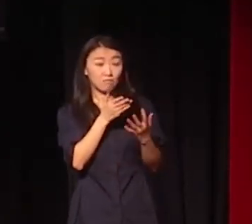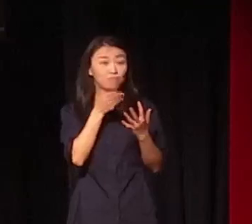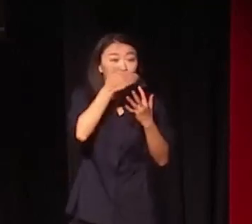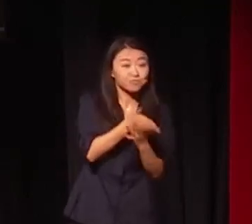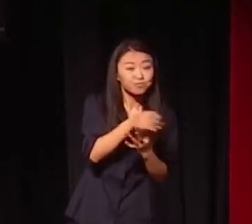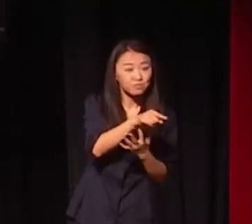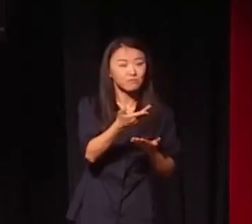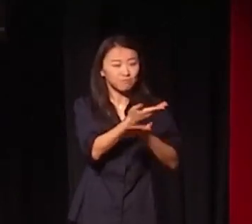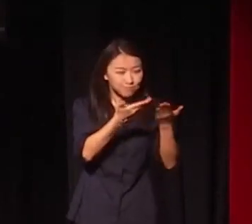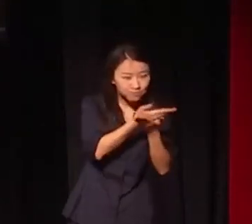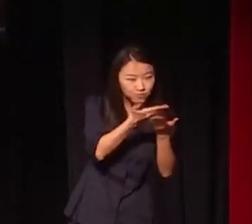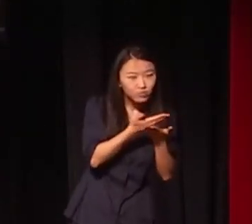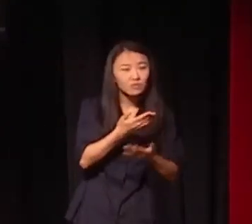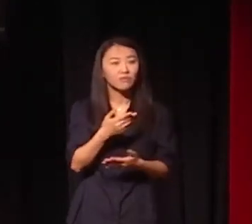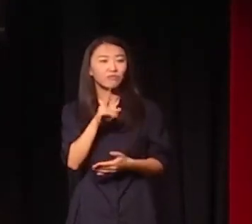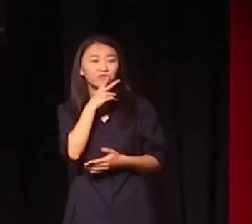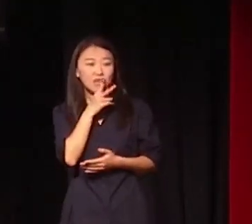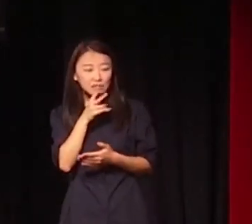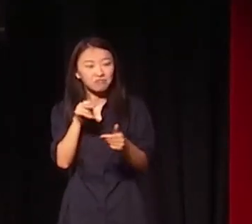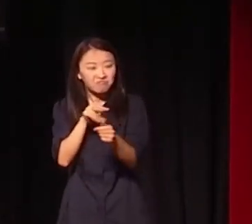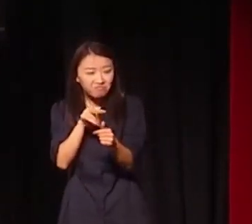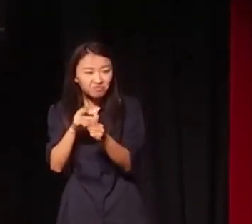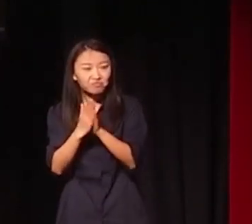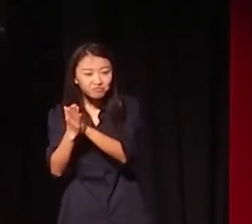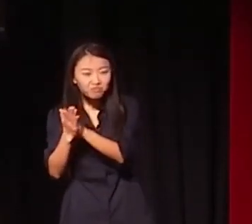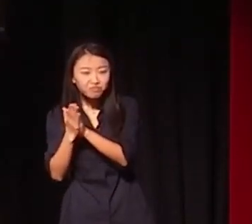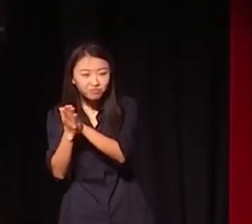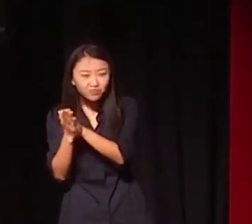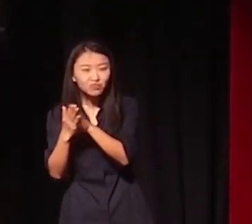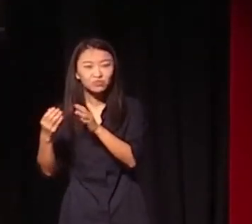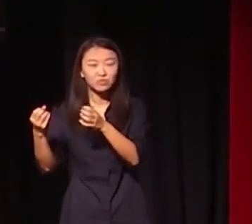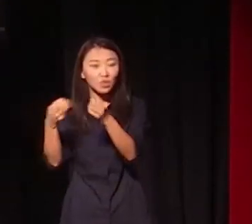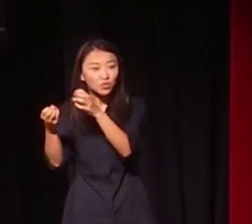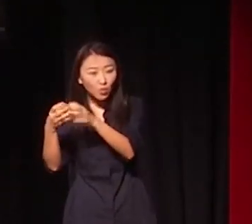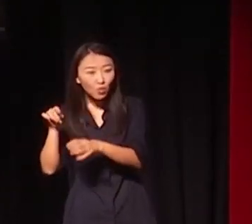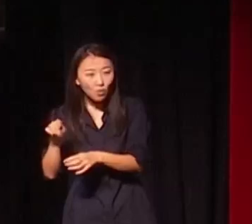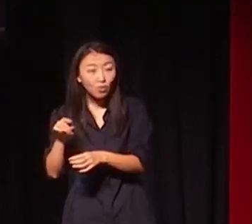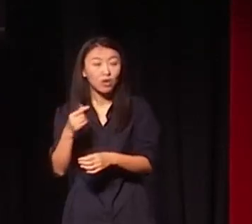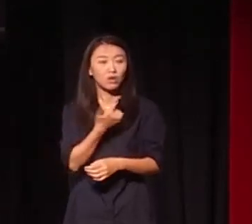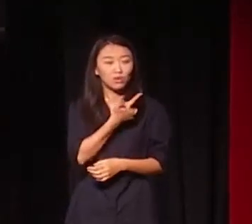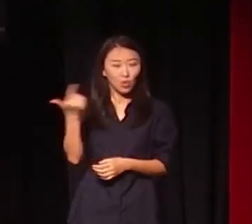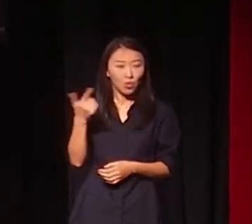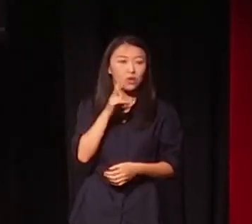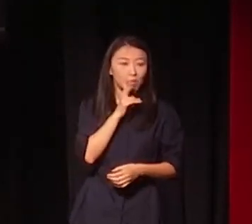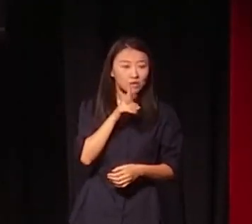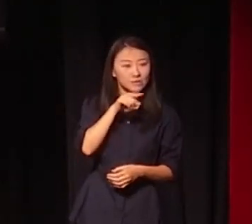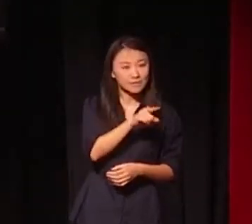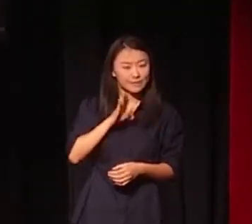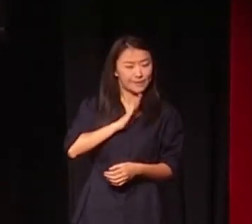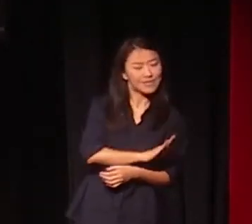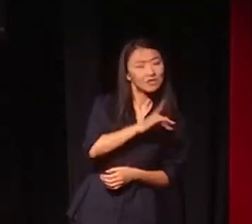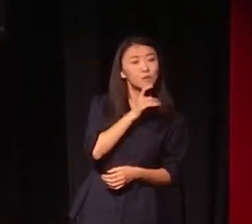interaction, and there are many publications and debates around the concept of neutrality,